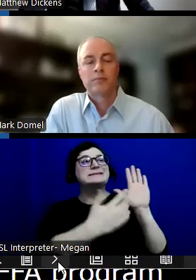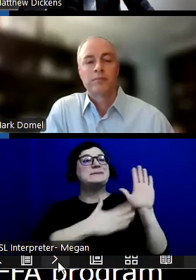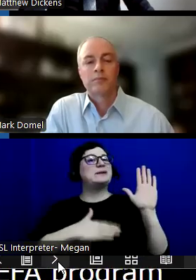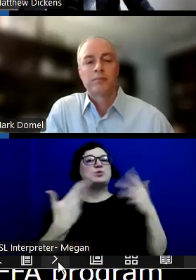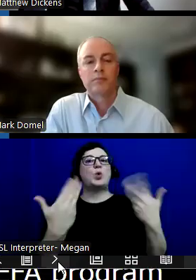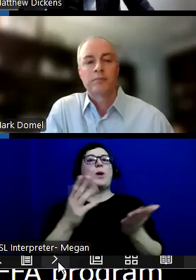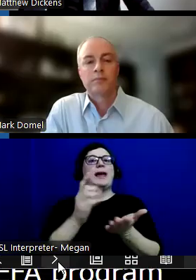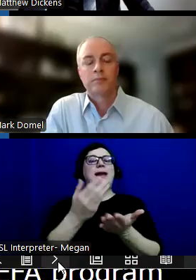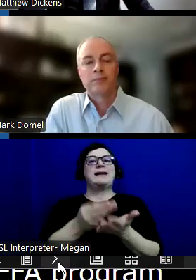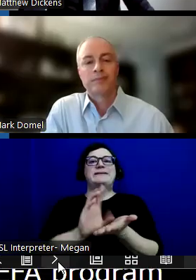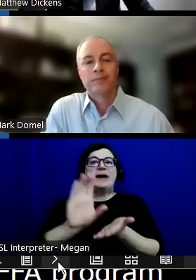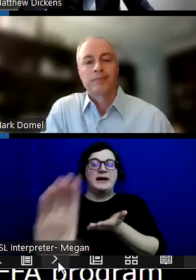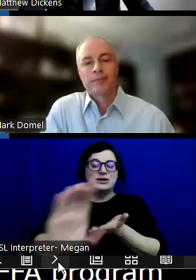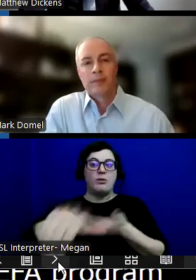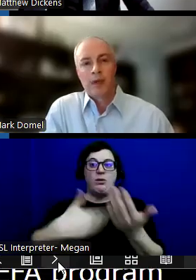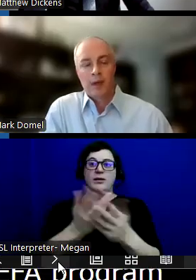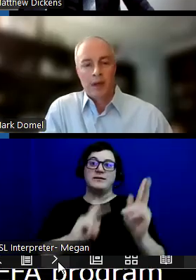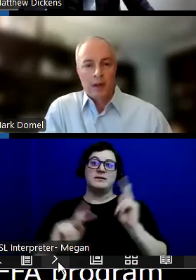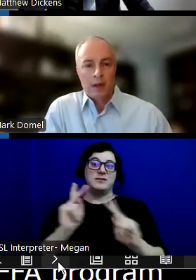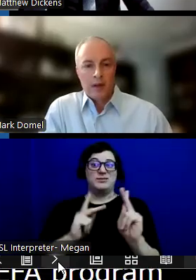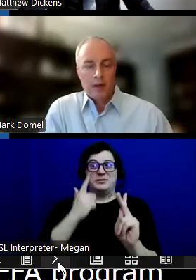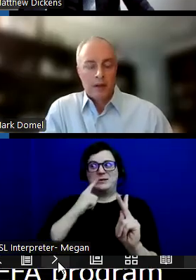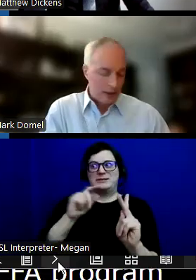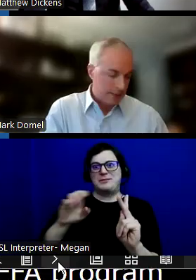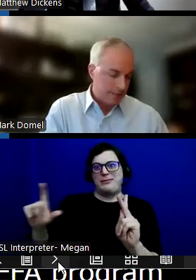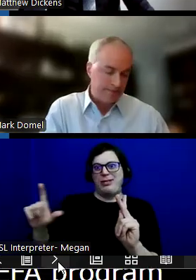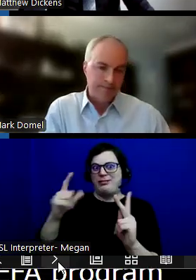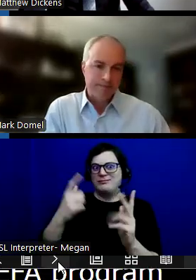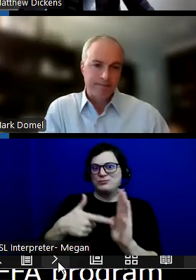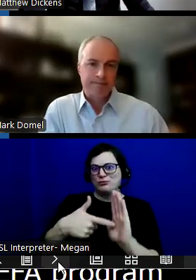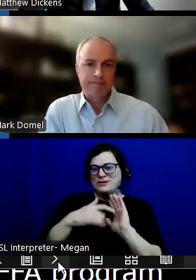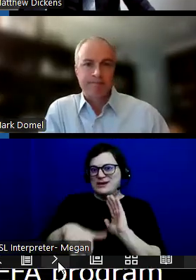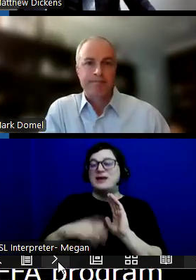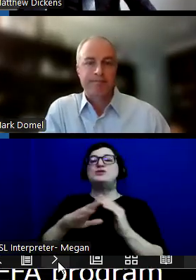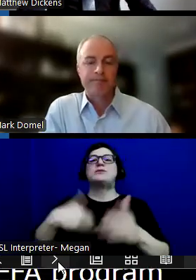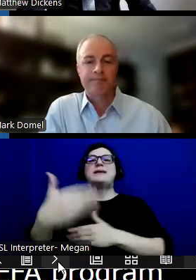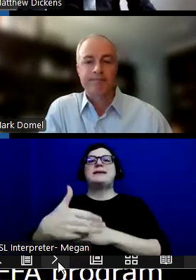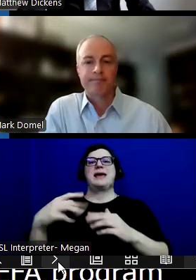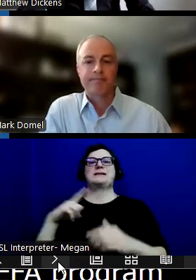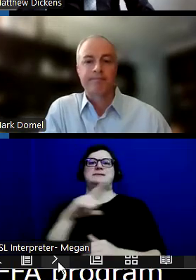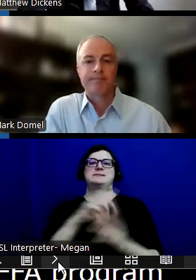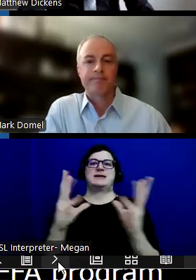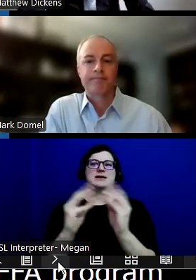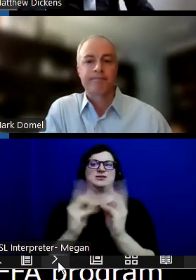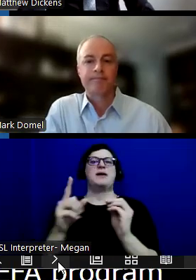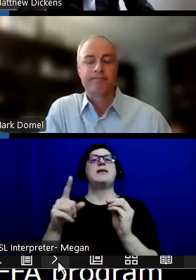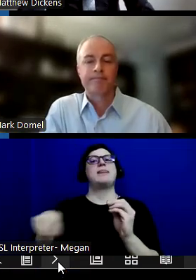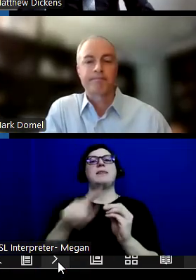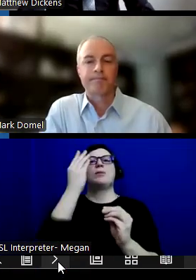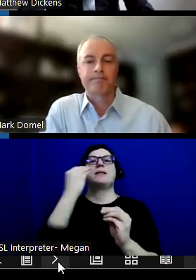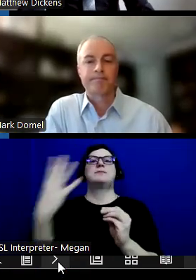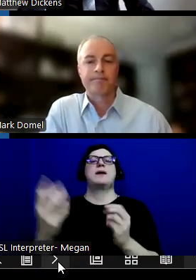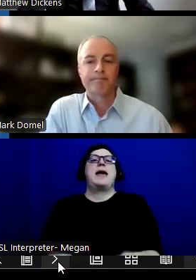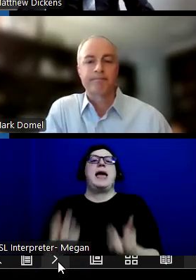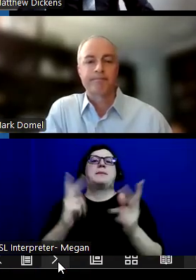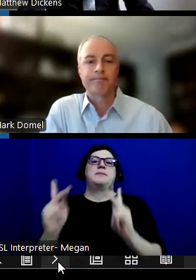what the bill tells us to do. Next session is to let us know how many people were waitlisted so that they can say we